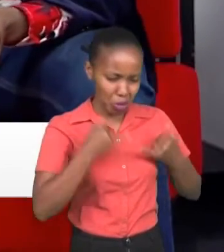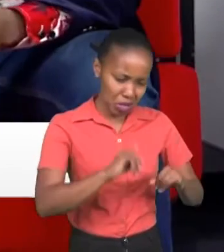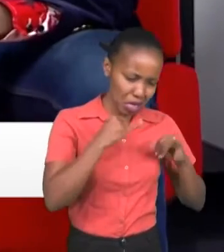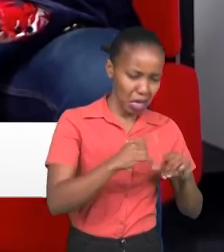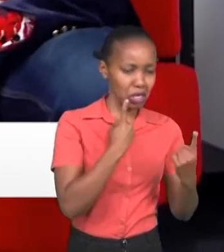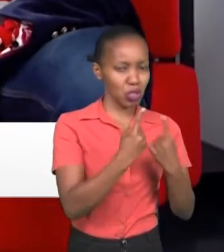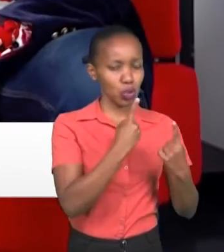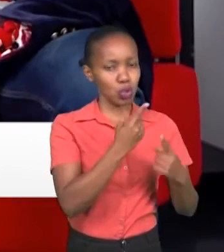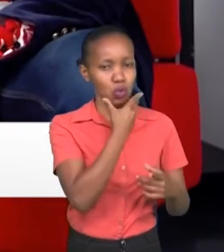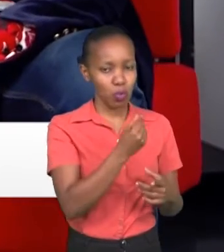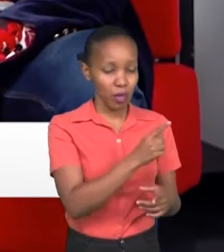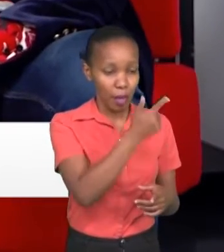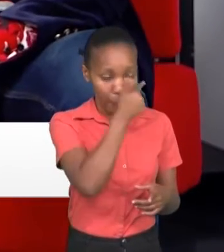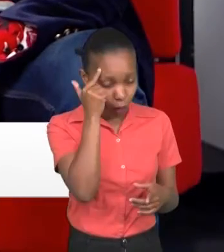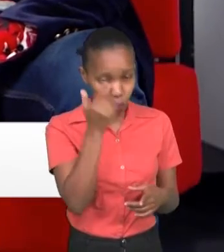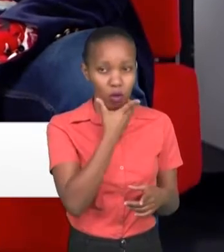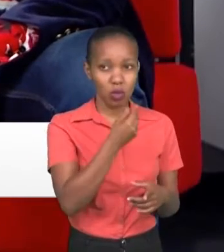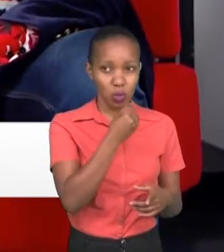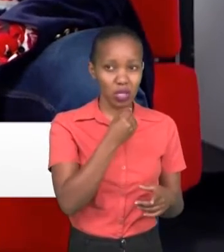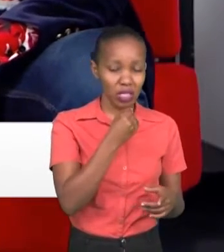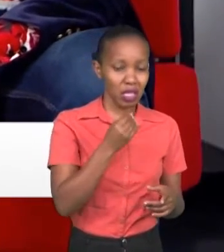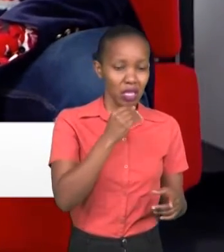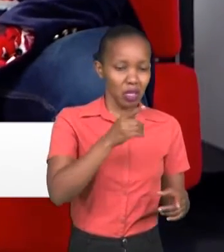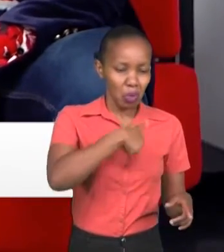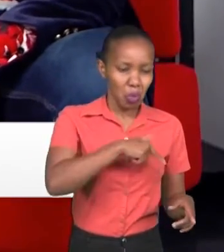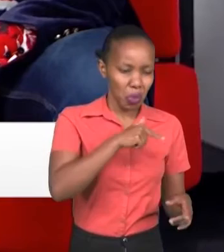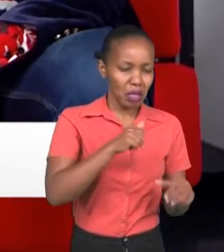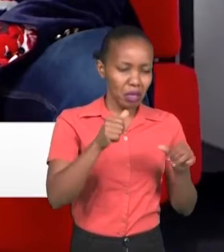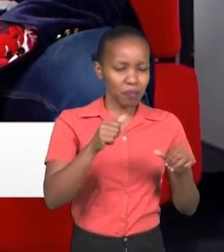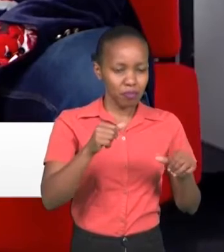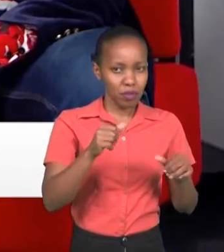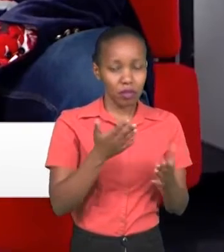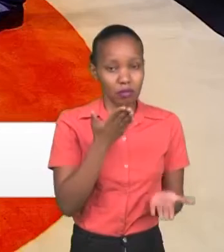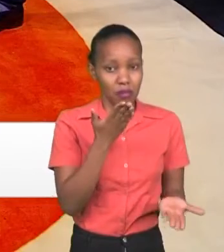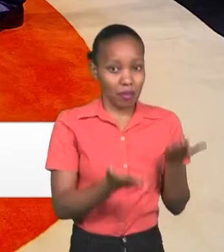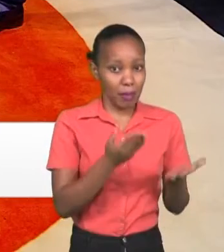someone because now, boys, tunajifanya kisabuni, lakini tunaumia bana.